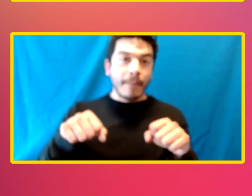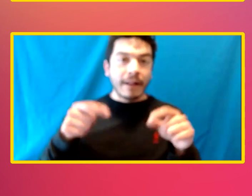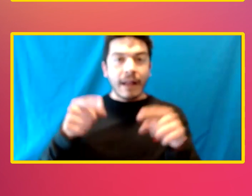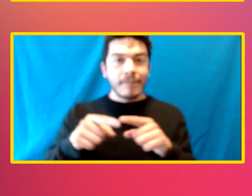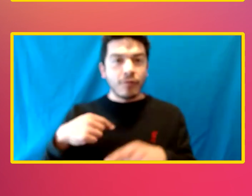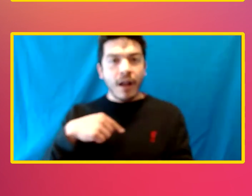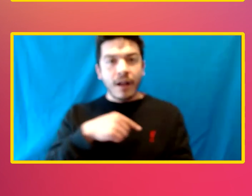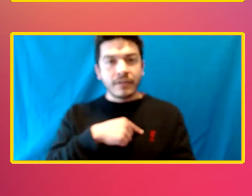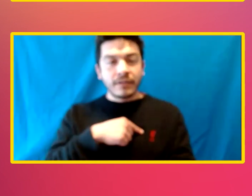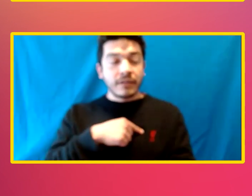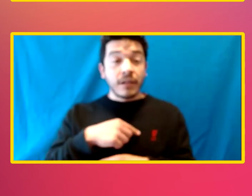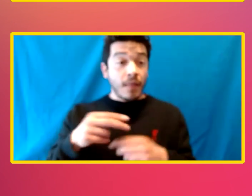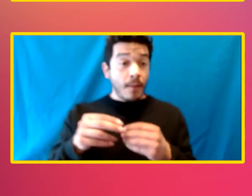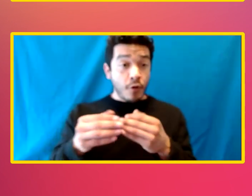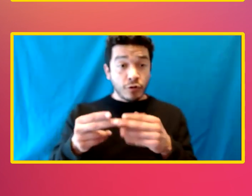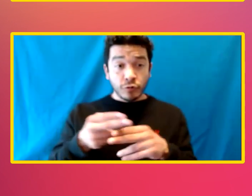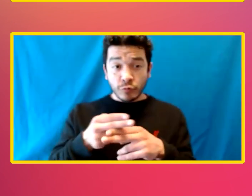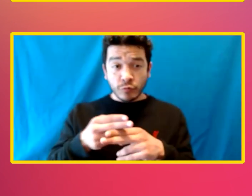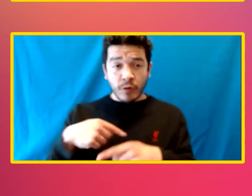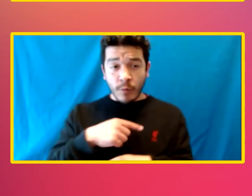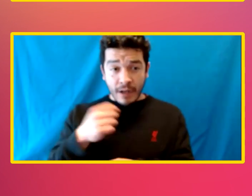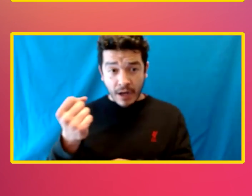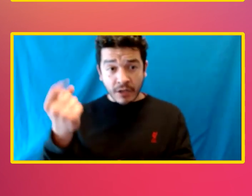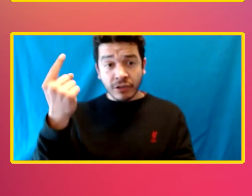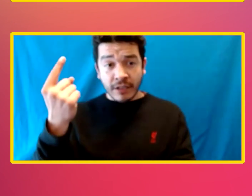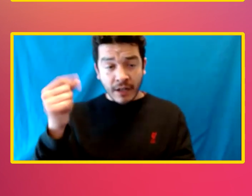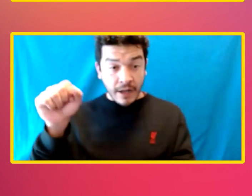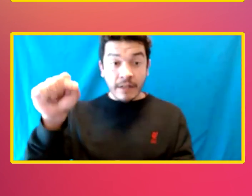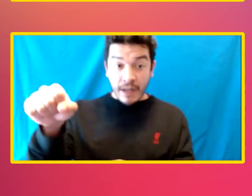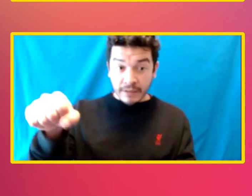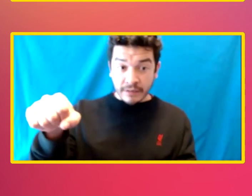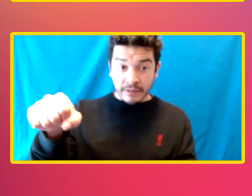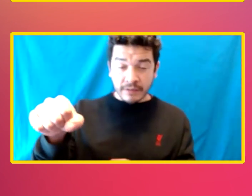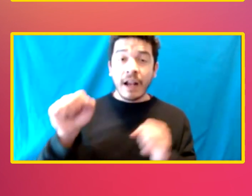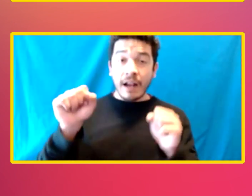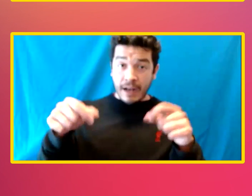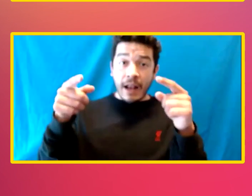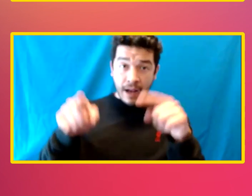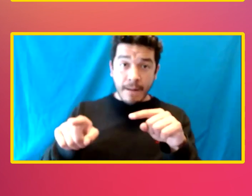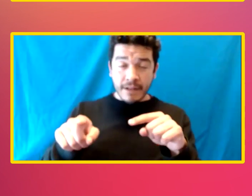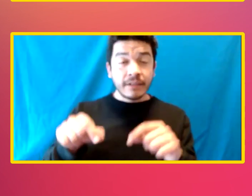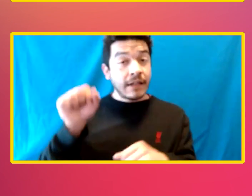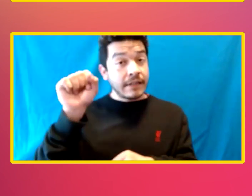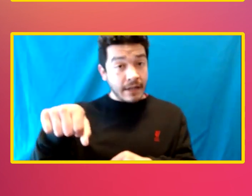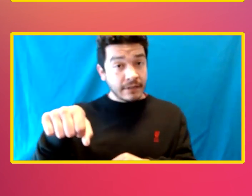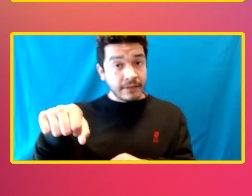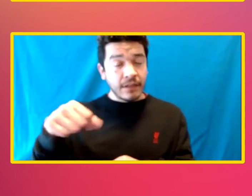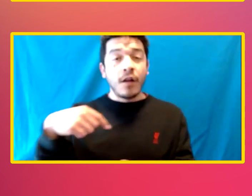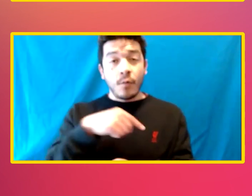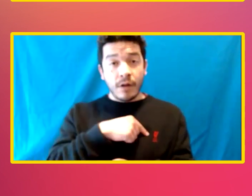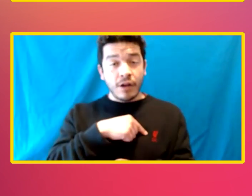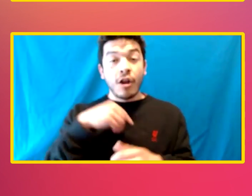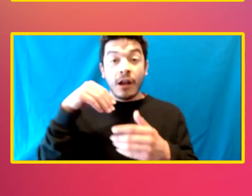happen. The sooner we, I think, understand, yes, it can happen. Yes, we